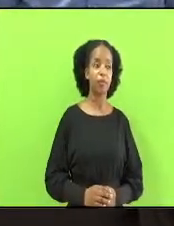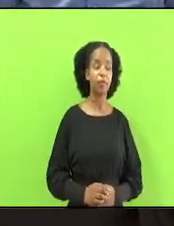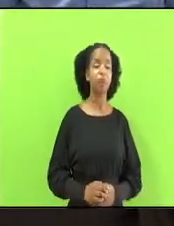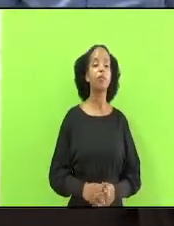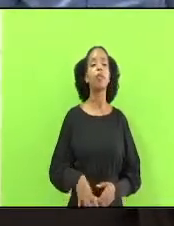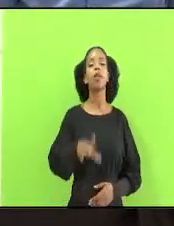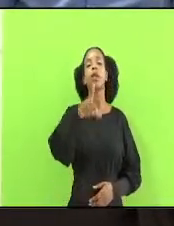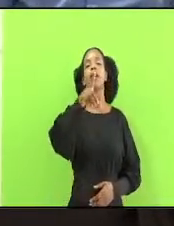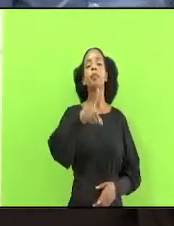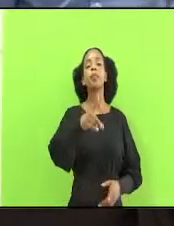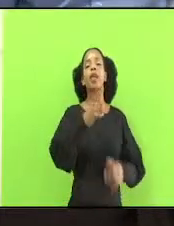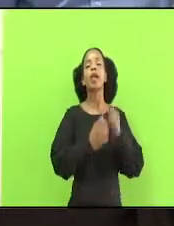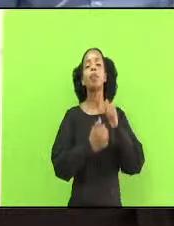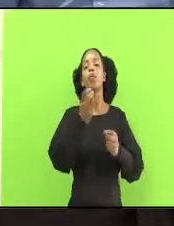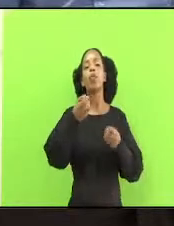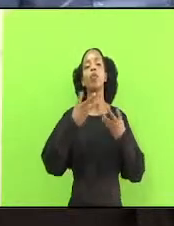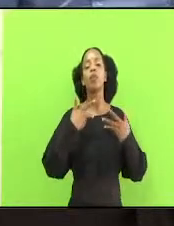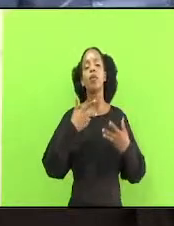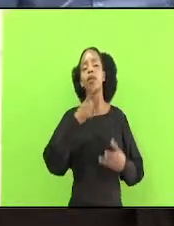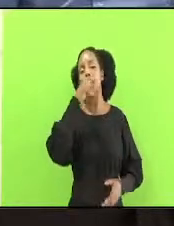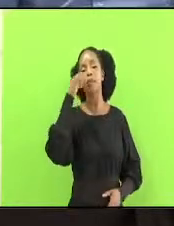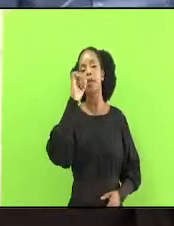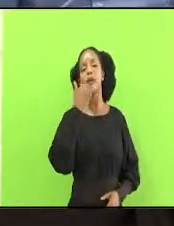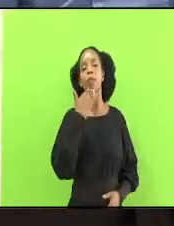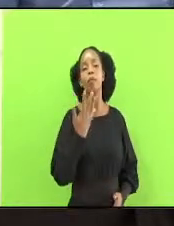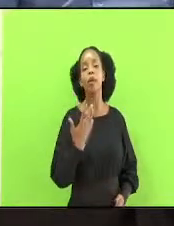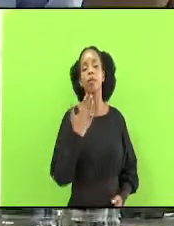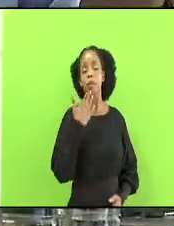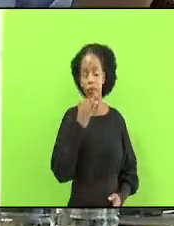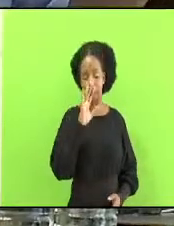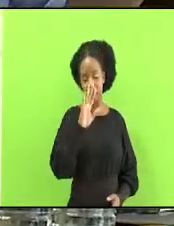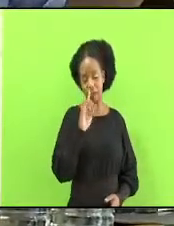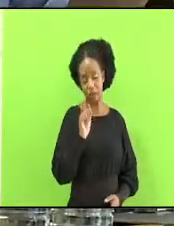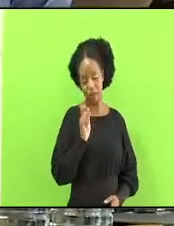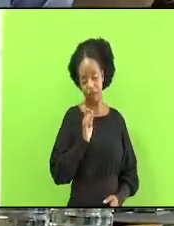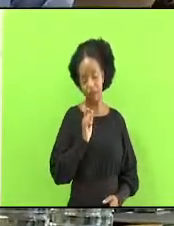Eh, bror, awari fa libitso. Ke kopa ba guys wa re renyana.